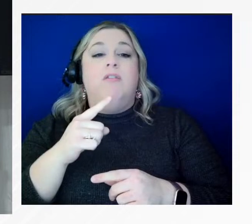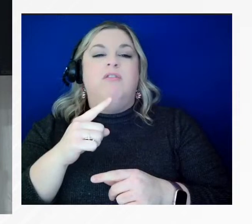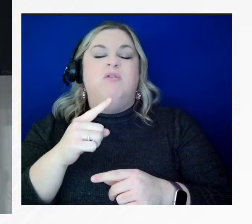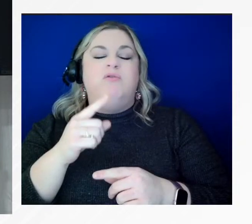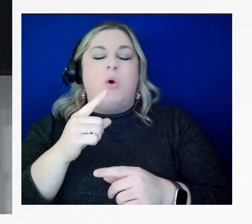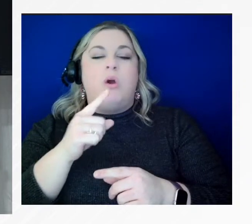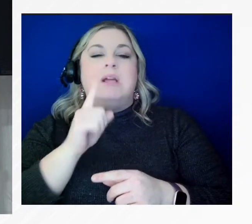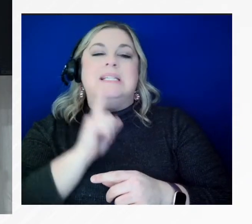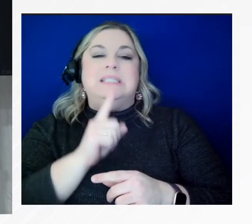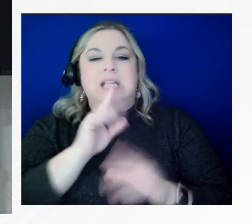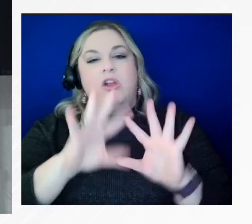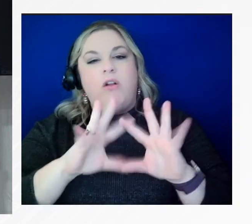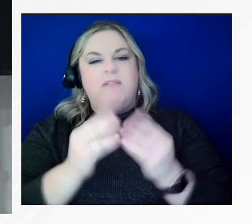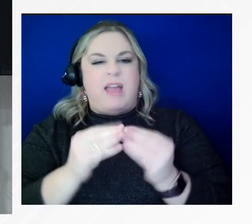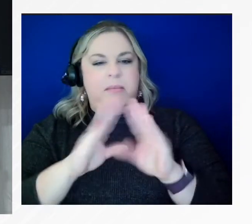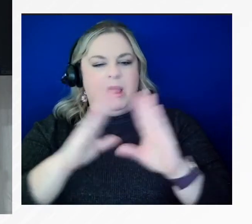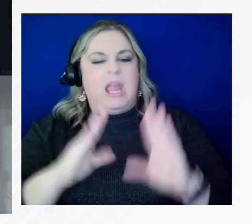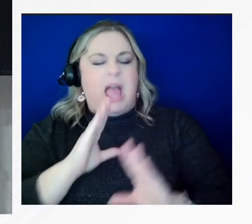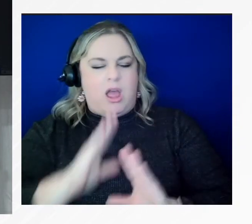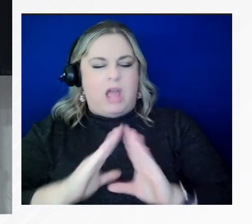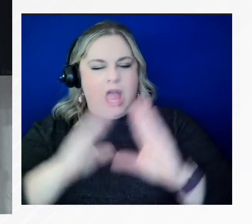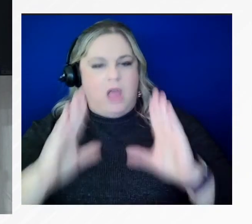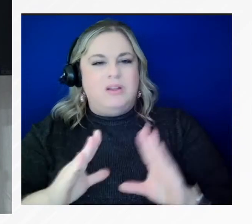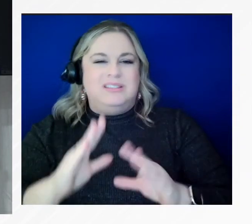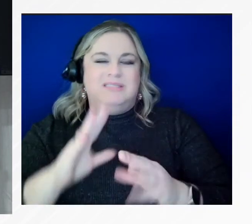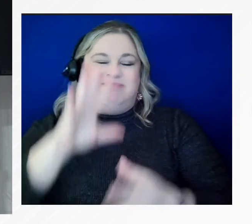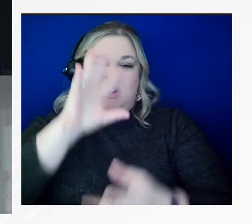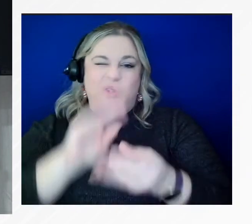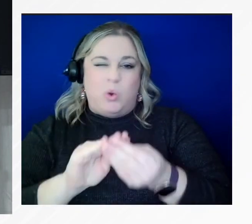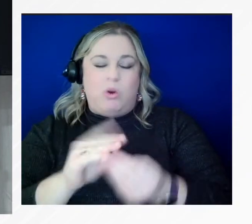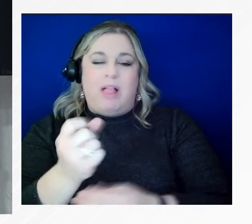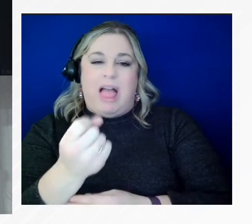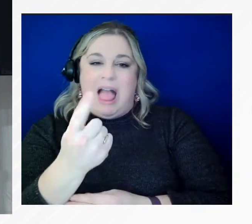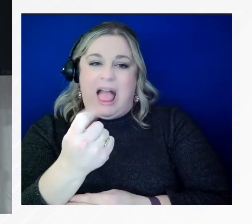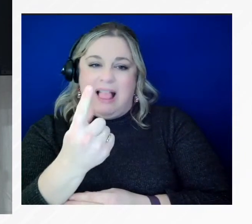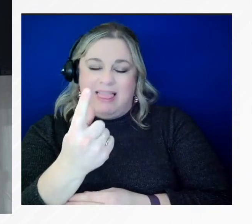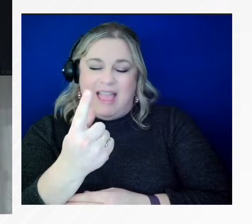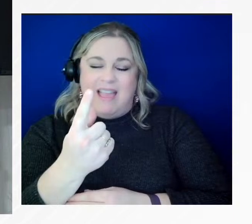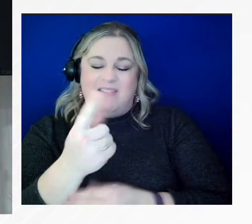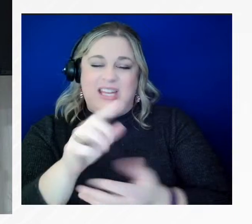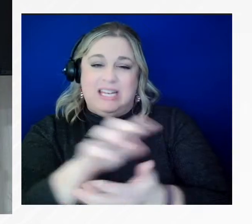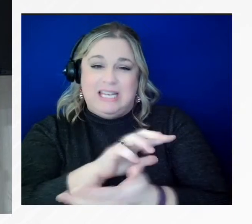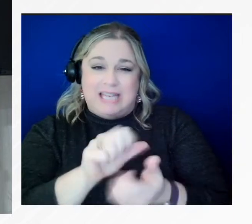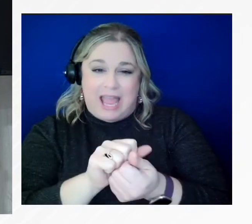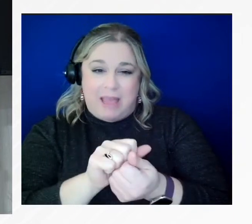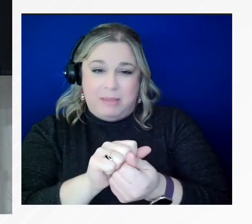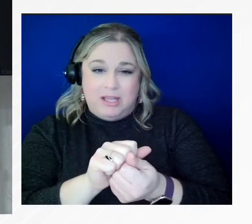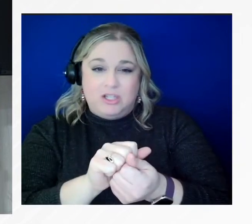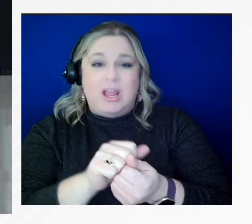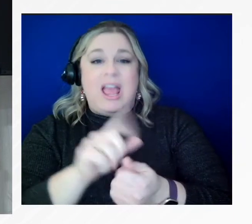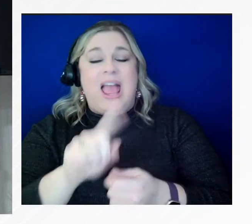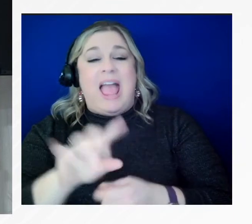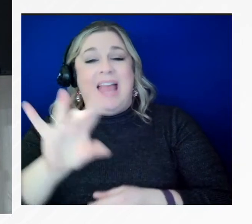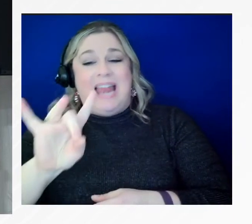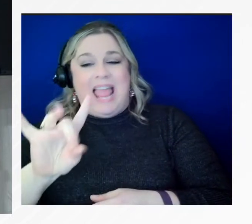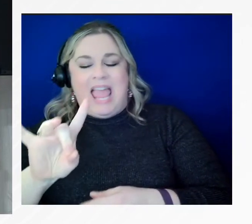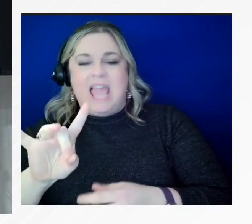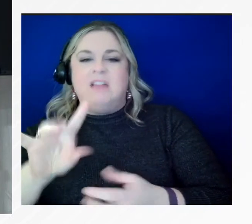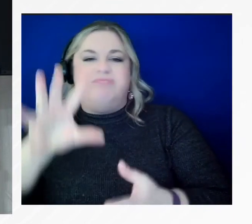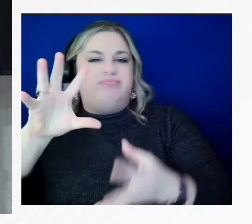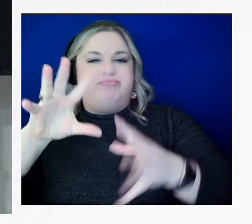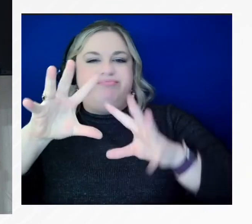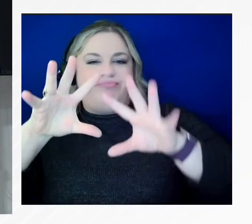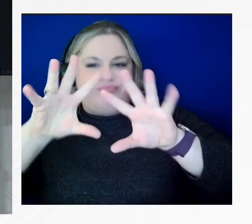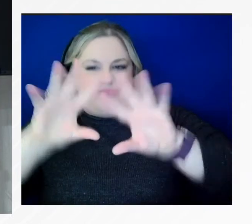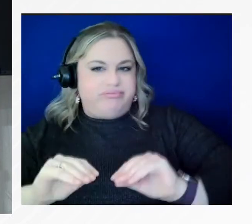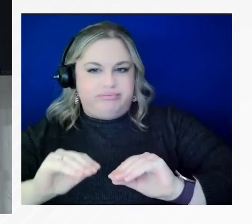houses, we had a total of 11 damaged and 8 destroyed. The difference between damaged and destroyed is damage